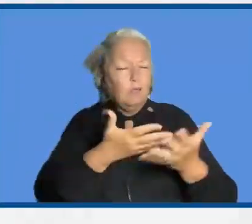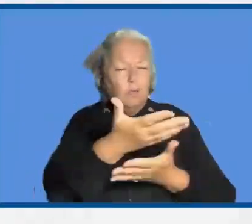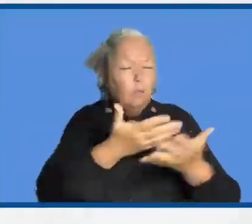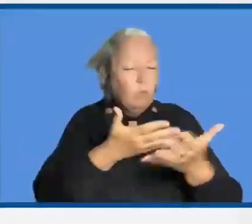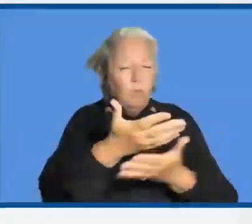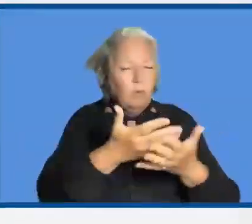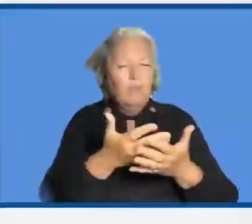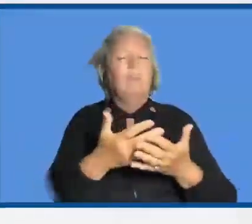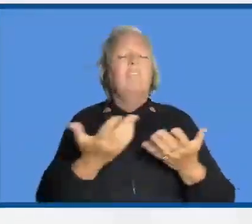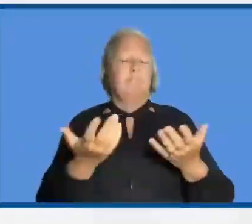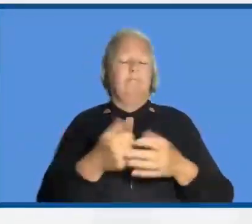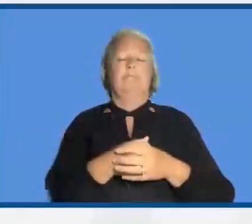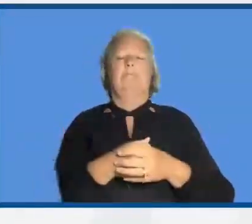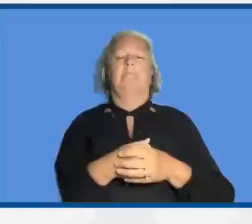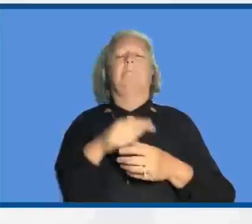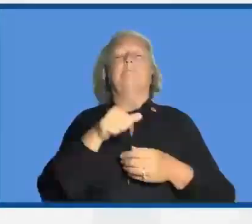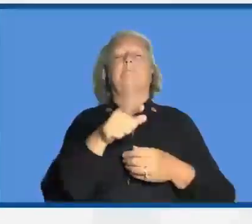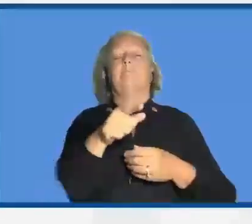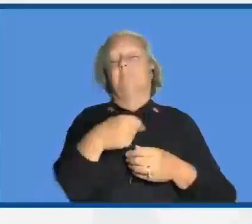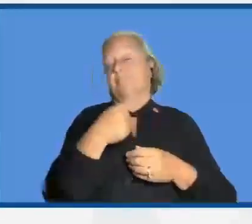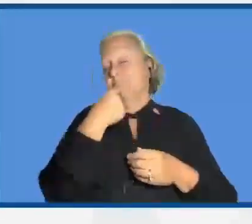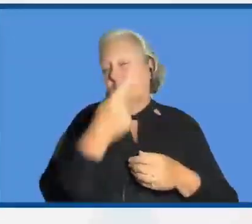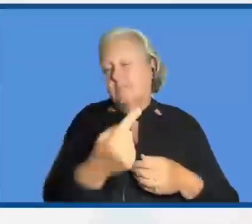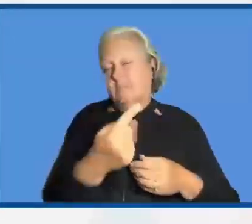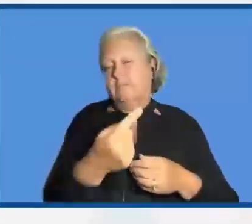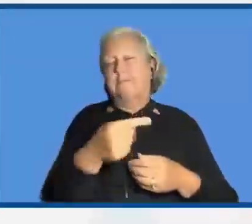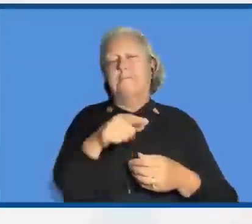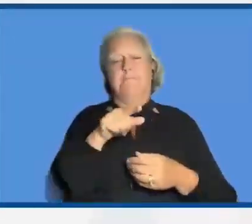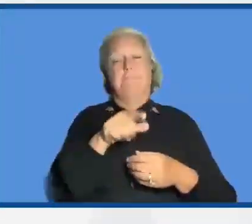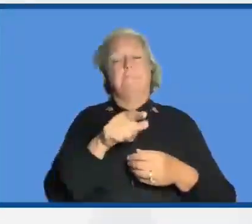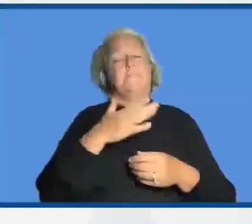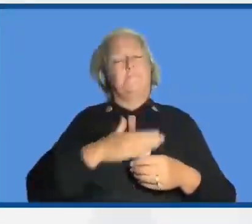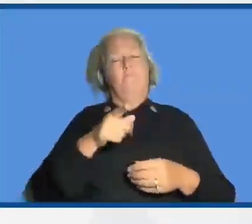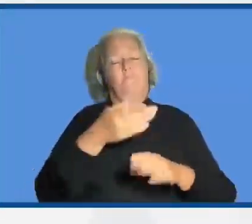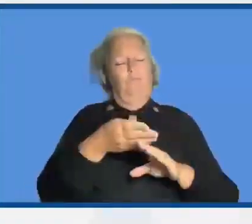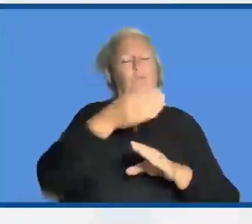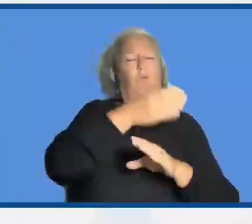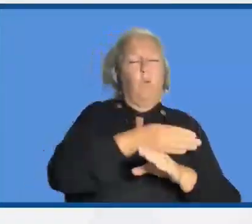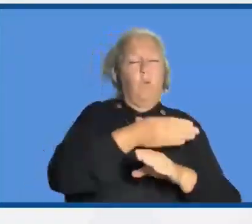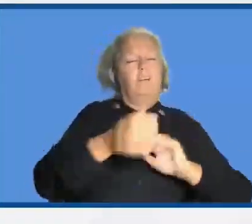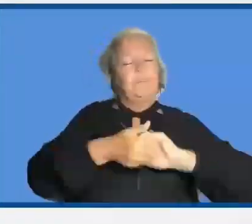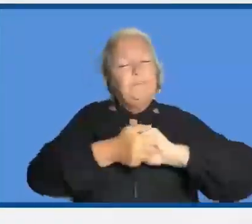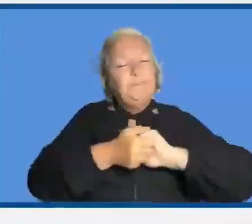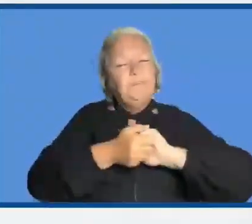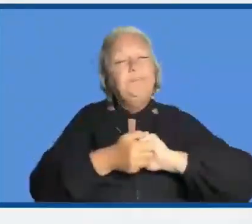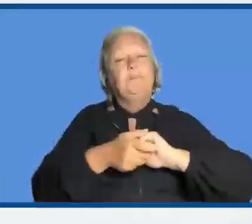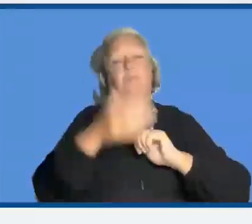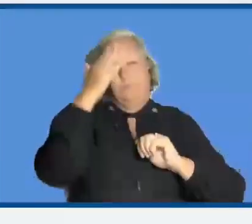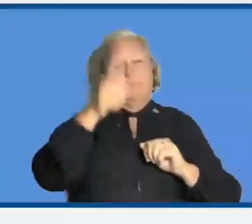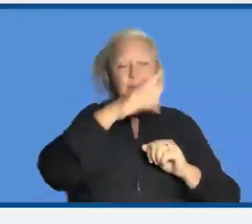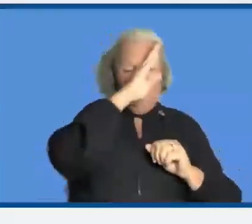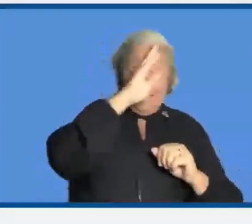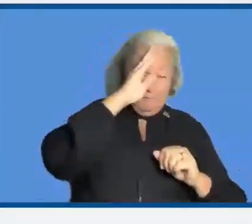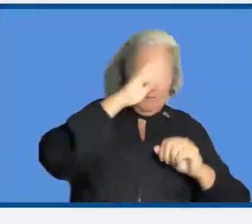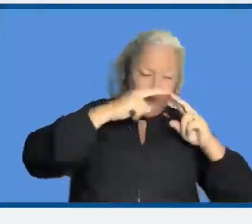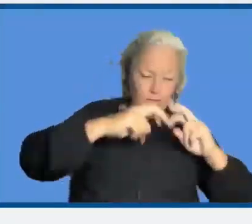adaptation. Submit to you that early collaborations at the level of academic research and government research is